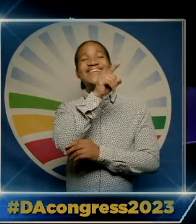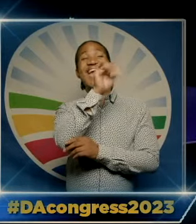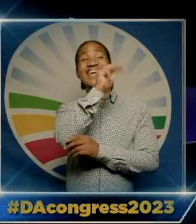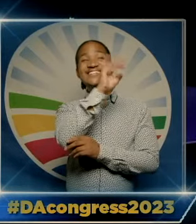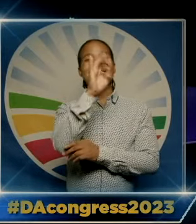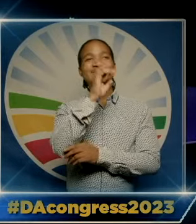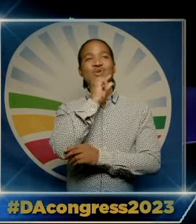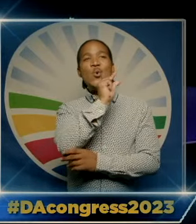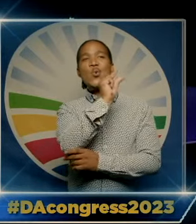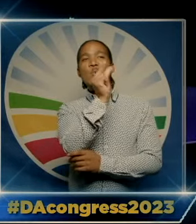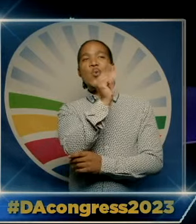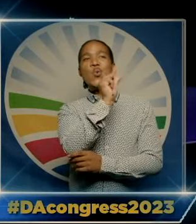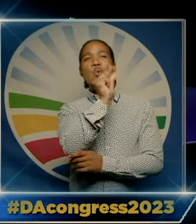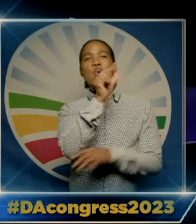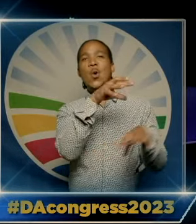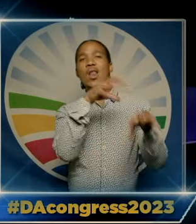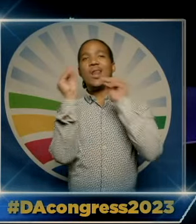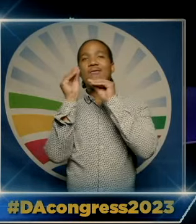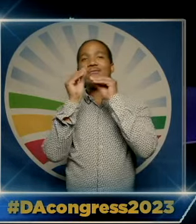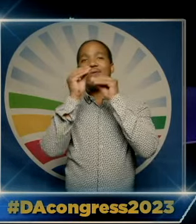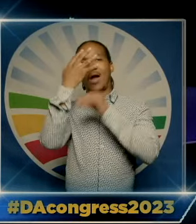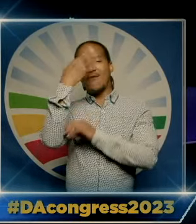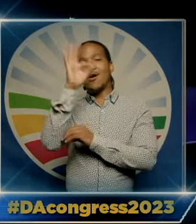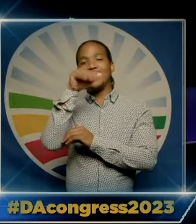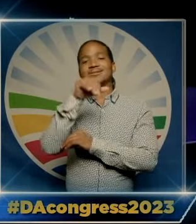South Africa.